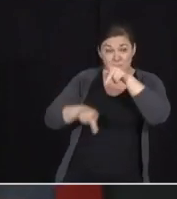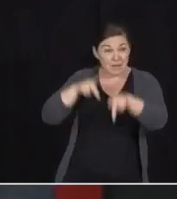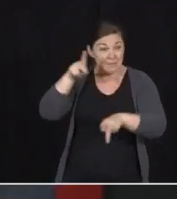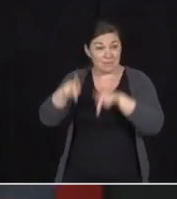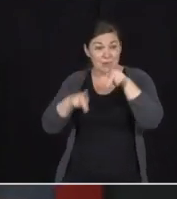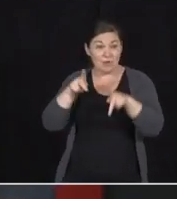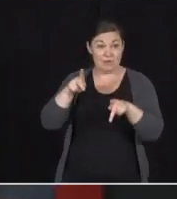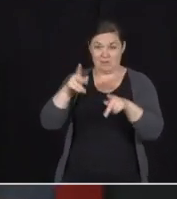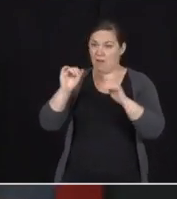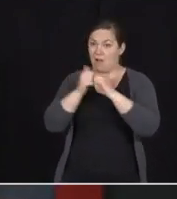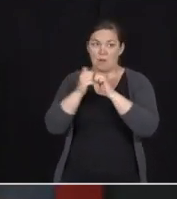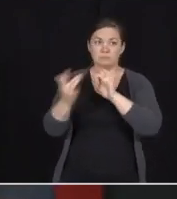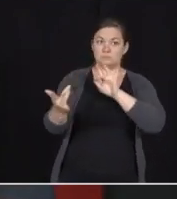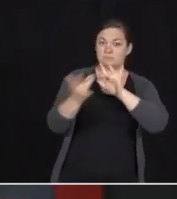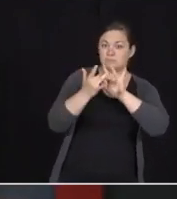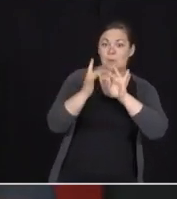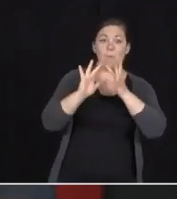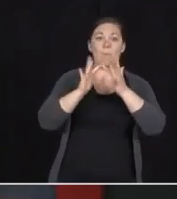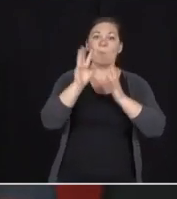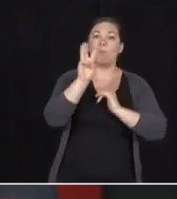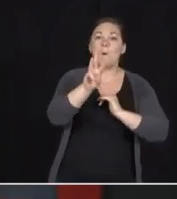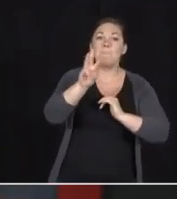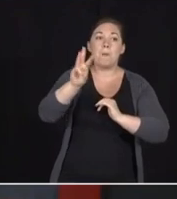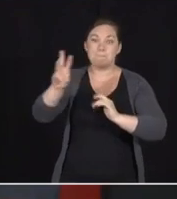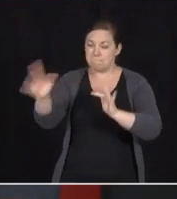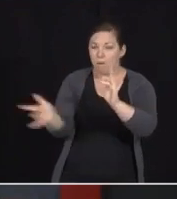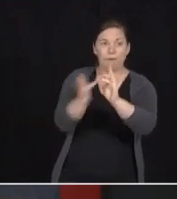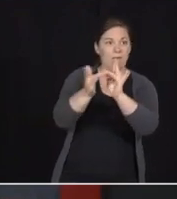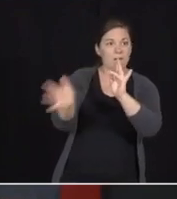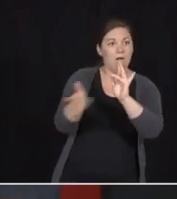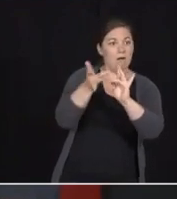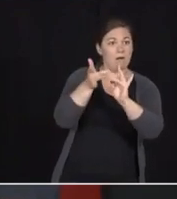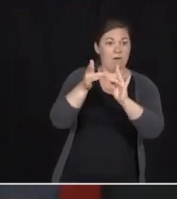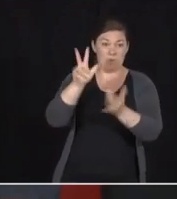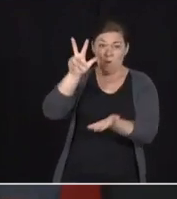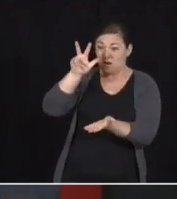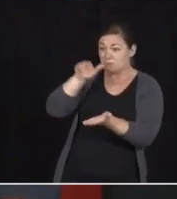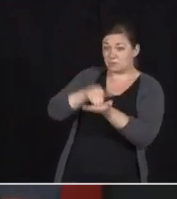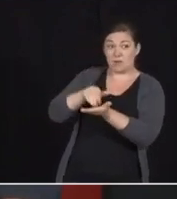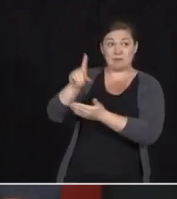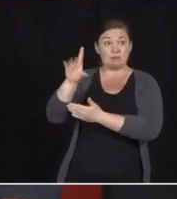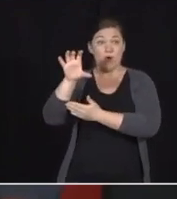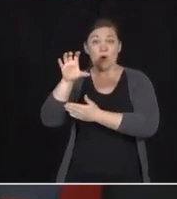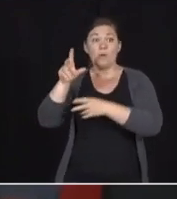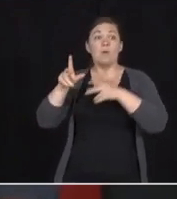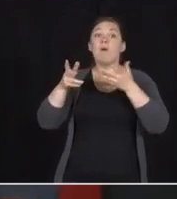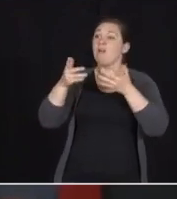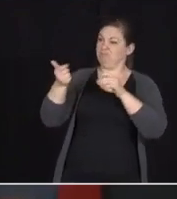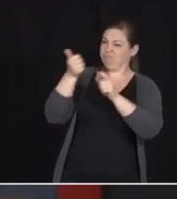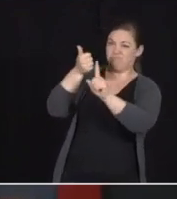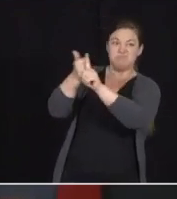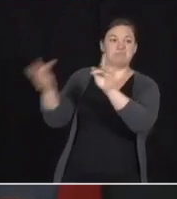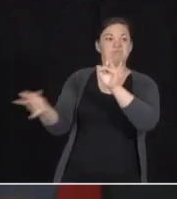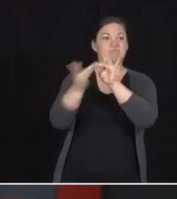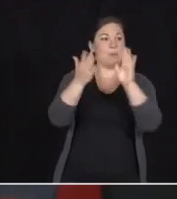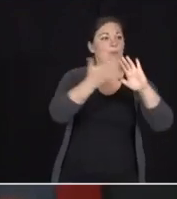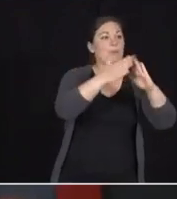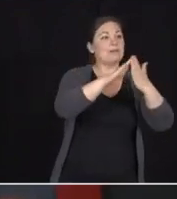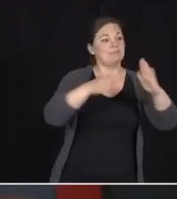website, with an additional 3,100 contacting community organizations regarding volunteer